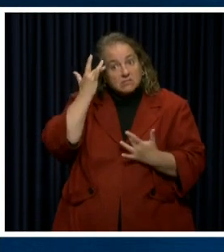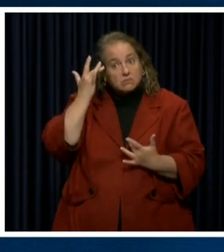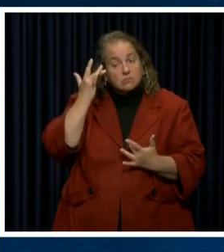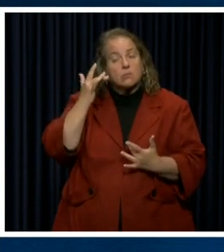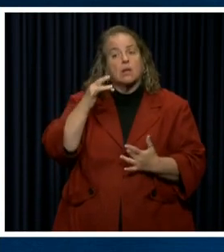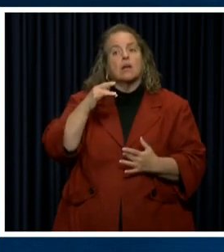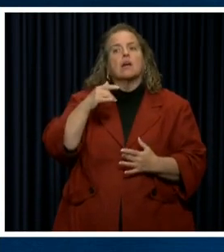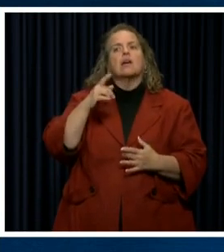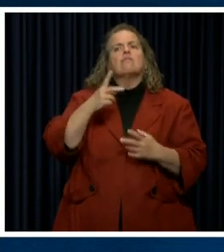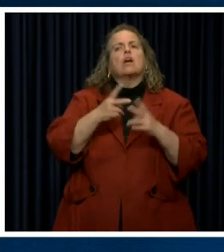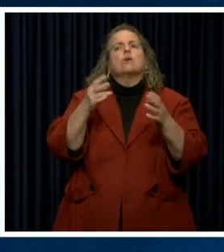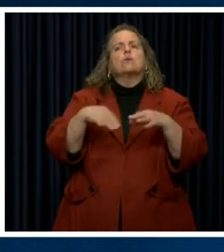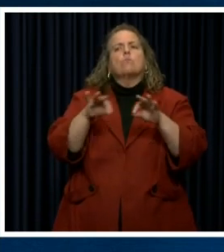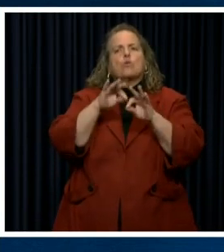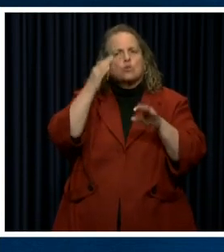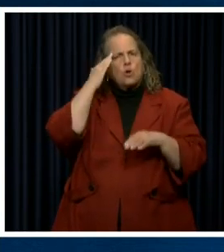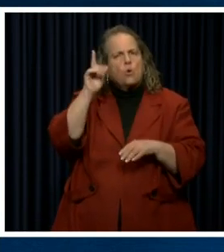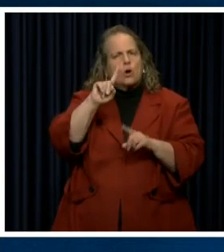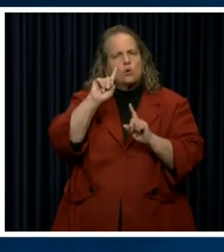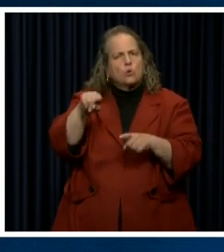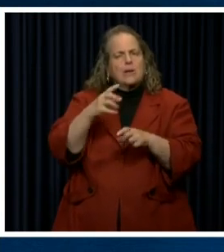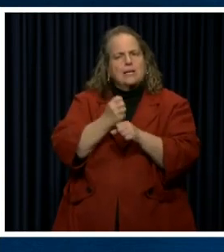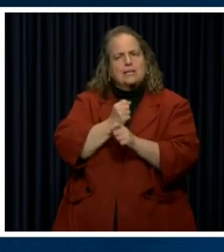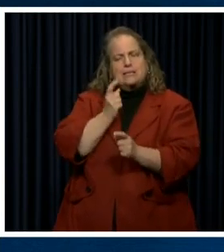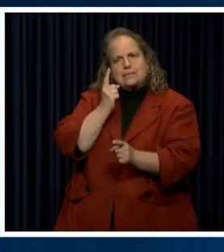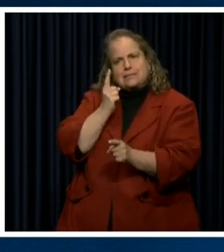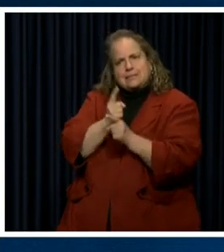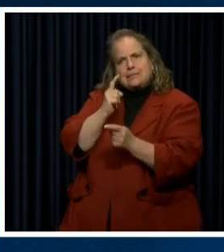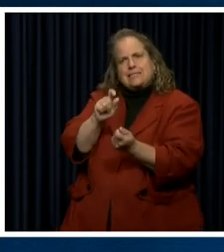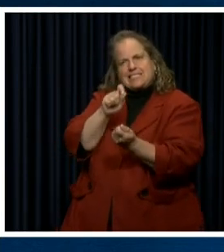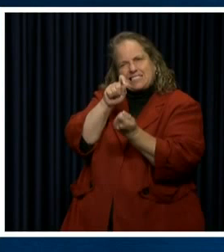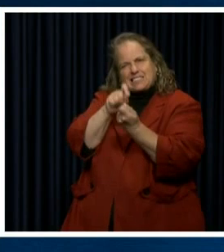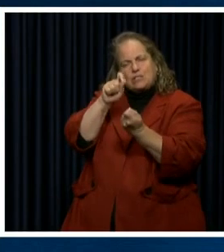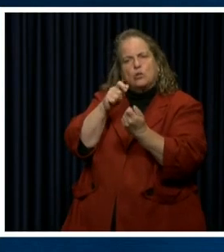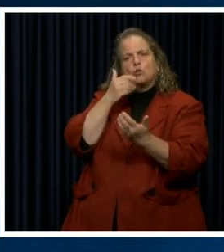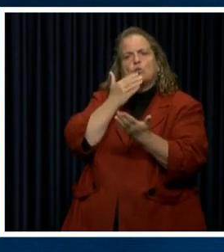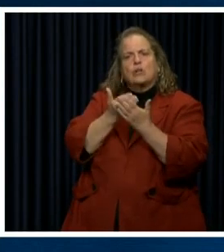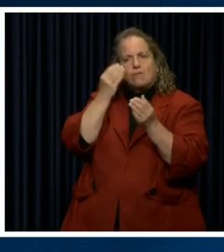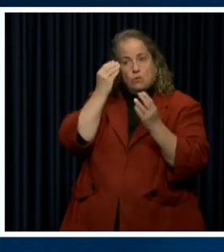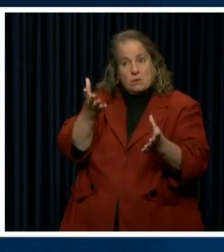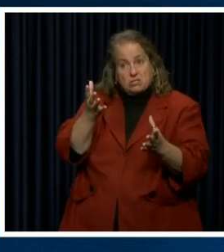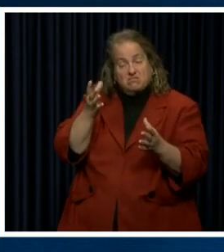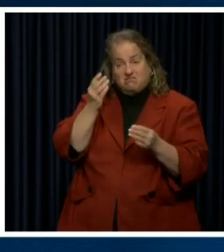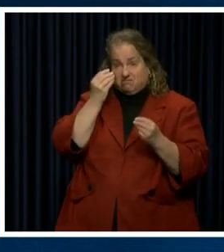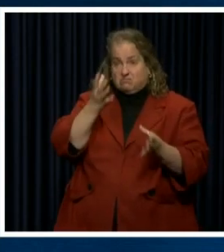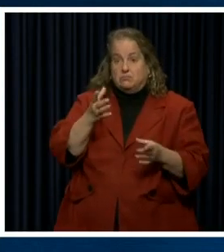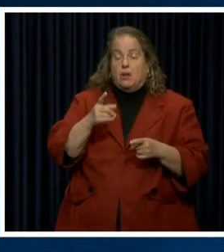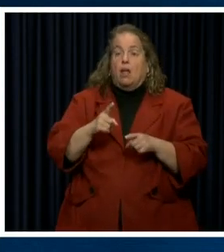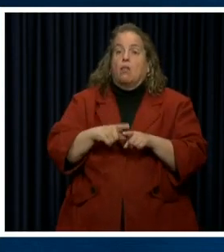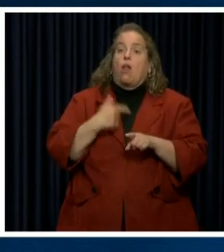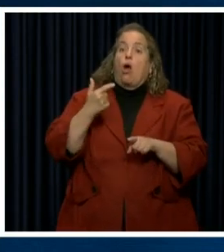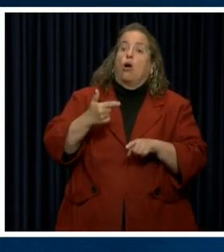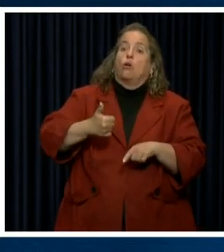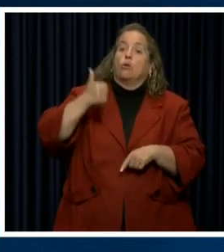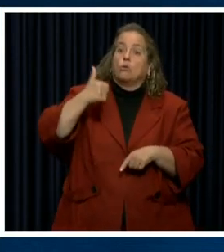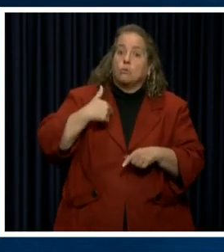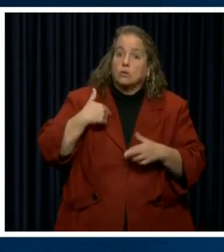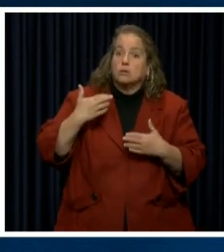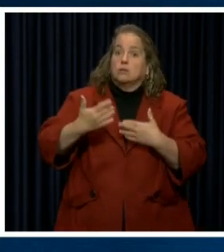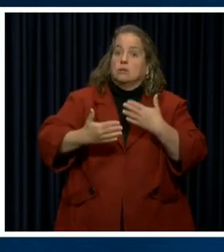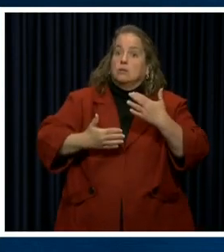sure we know where to go to get good information. And I tell you, the longer we've gone on this, the more